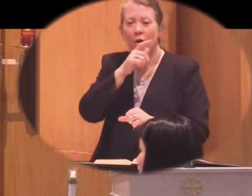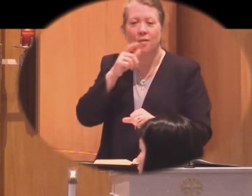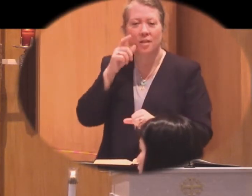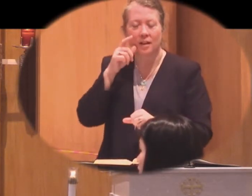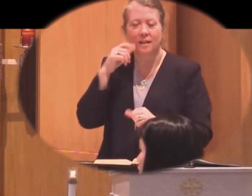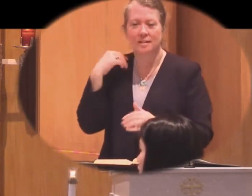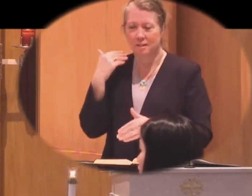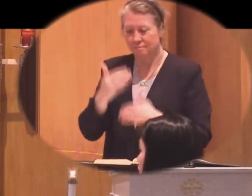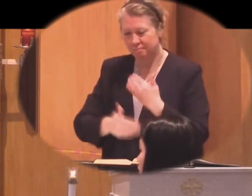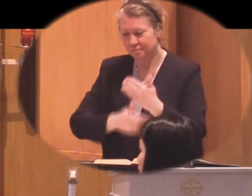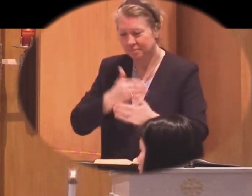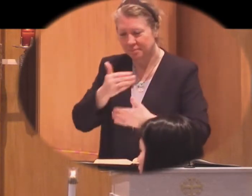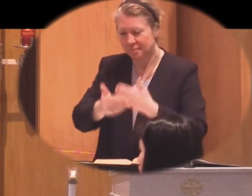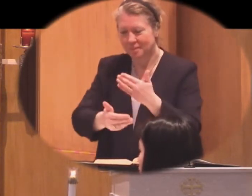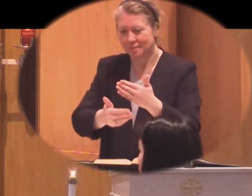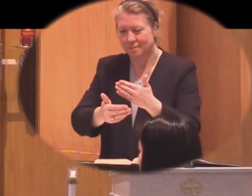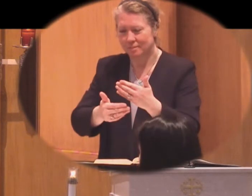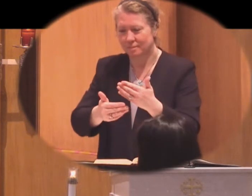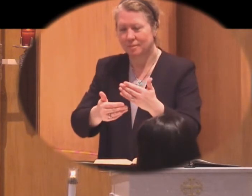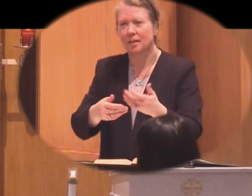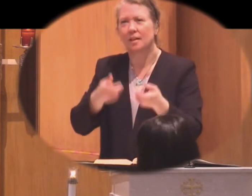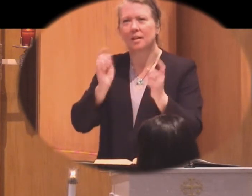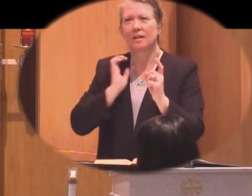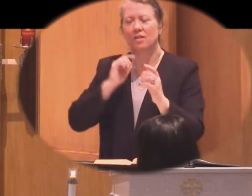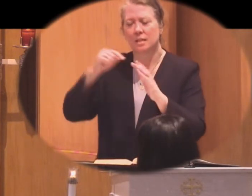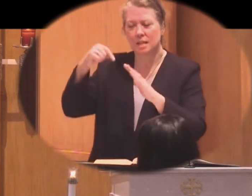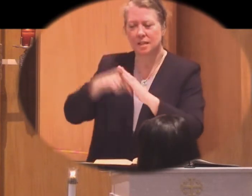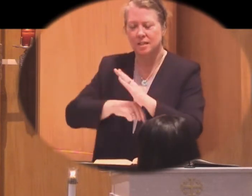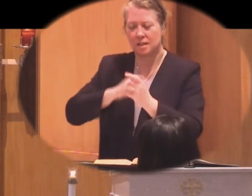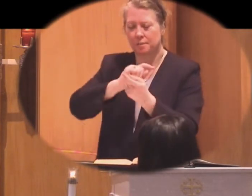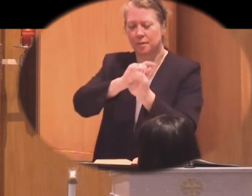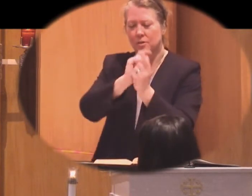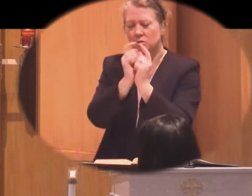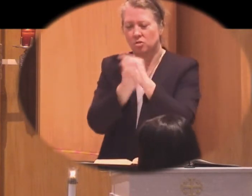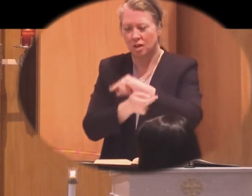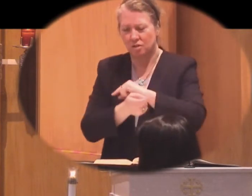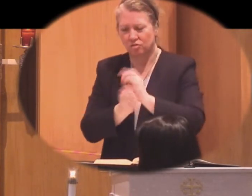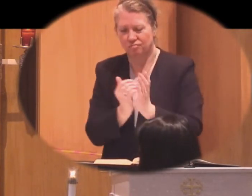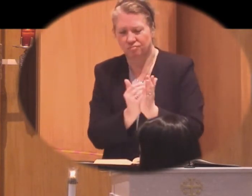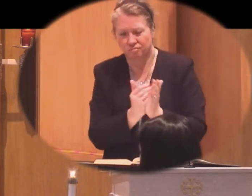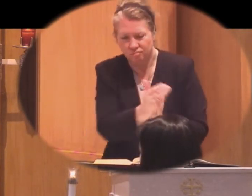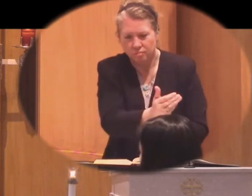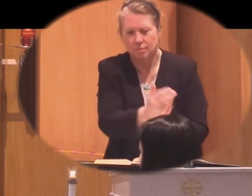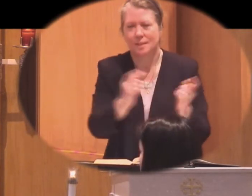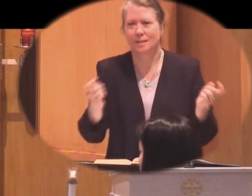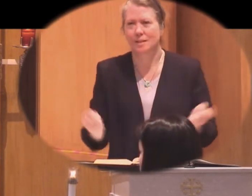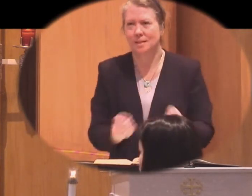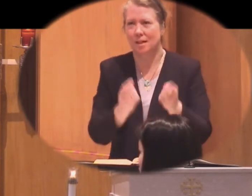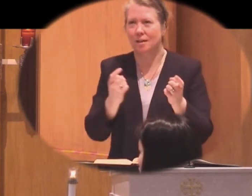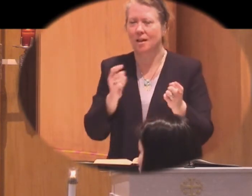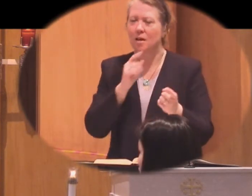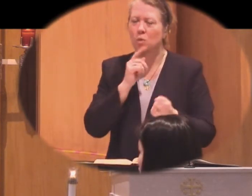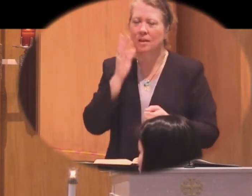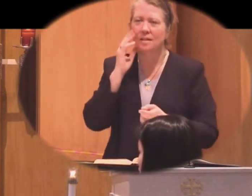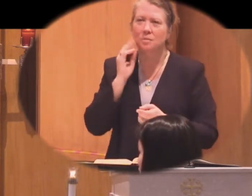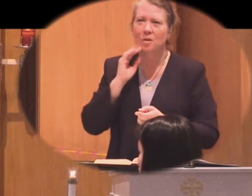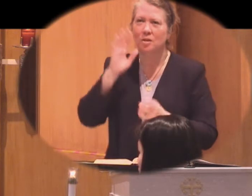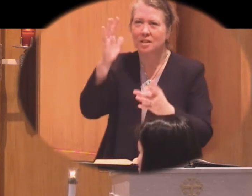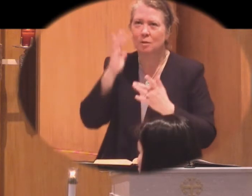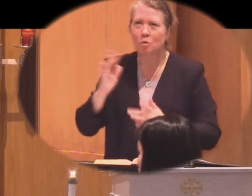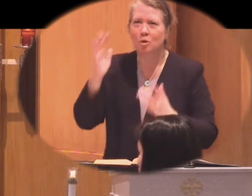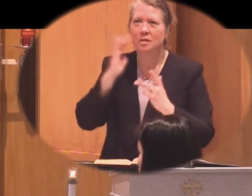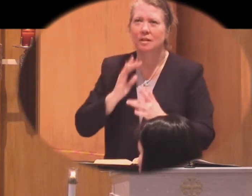may the Lord lead us to a deeper conversion from sin, and may we experience more deeply His mercy and